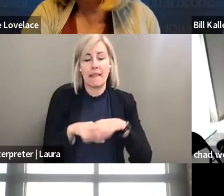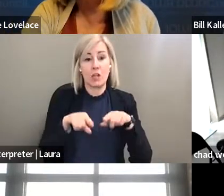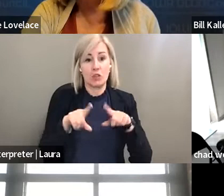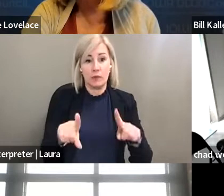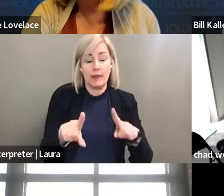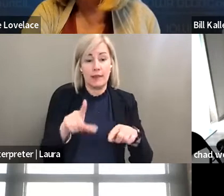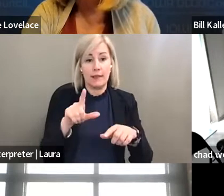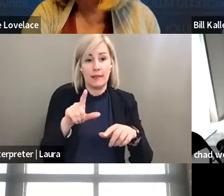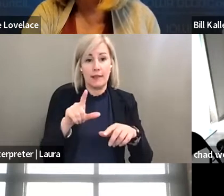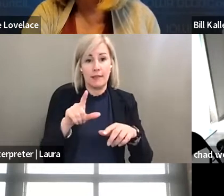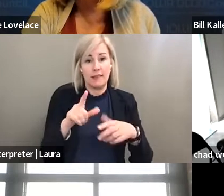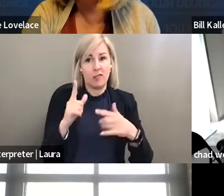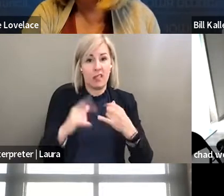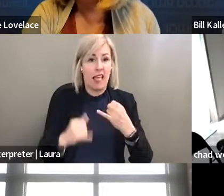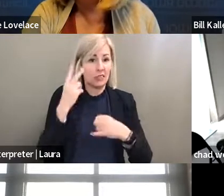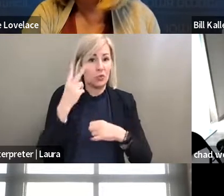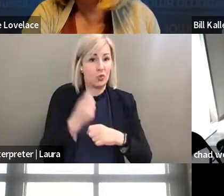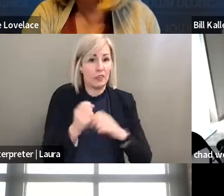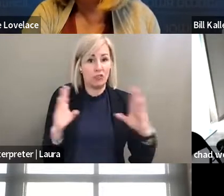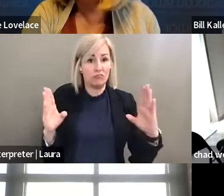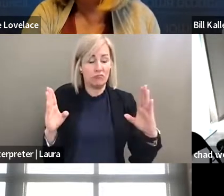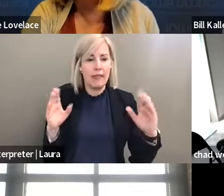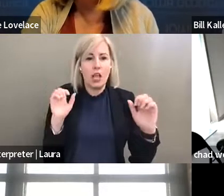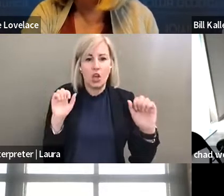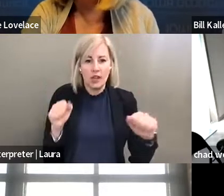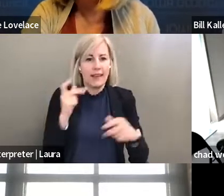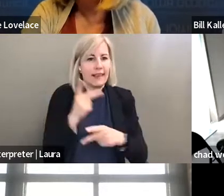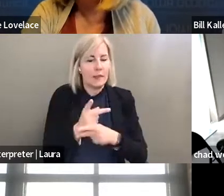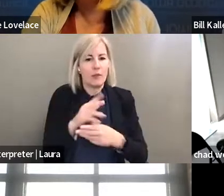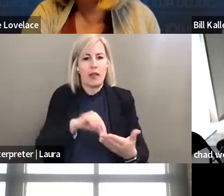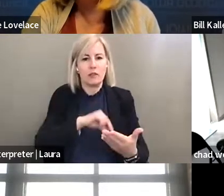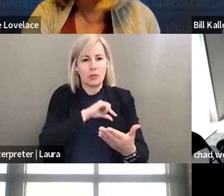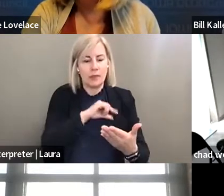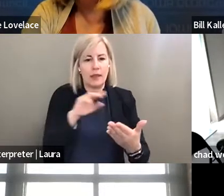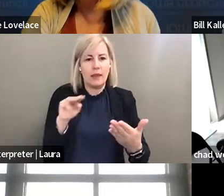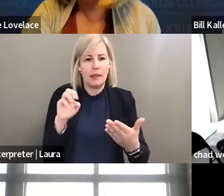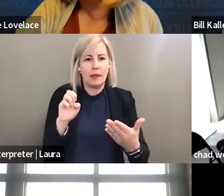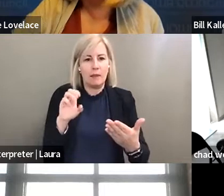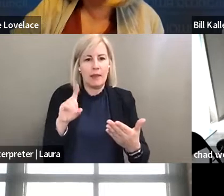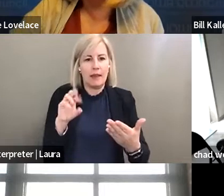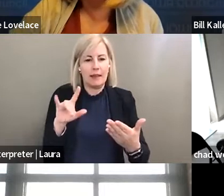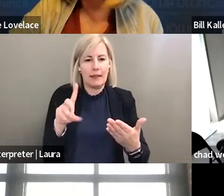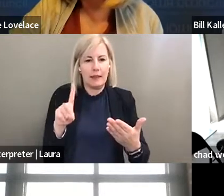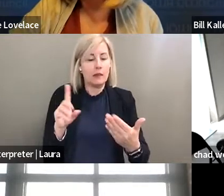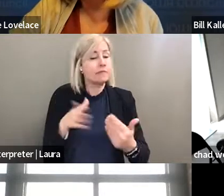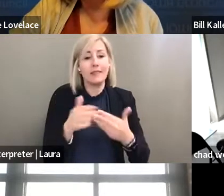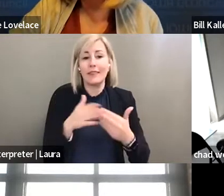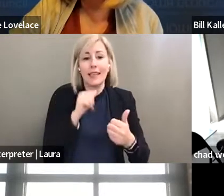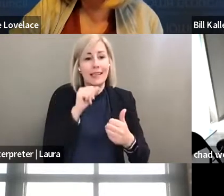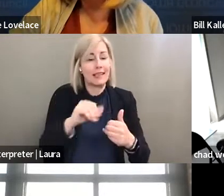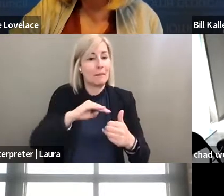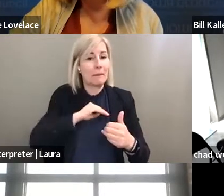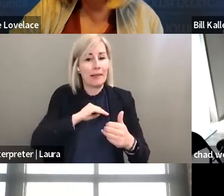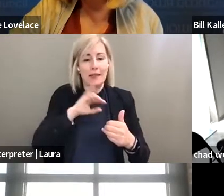past two or so years, people were able to keep their Medicaid eligibility, even if they did not continue to meet those